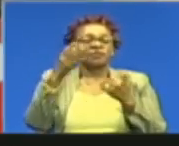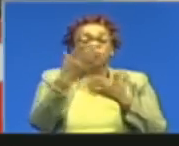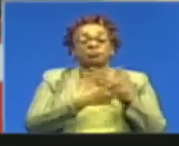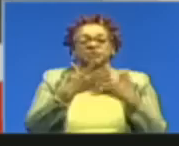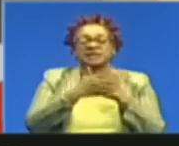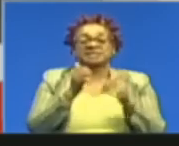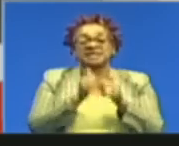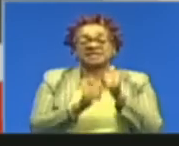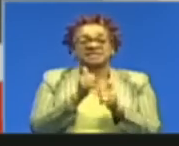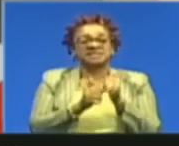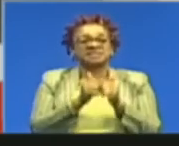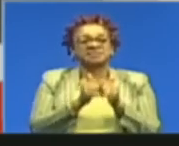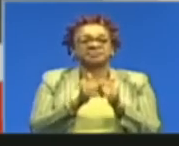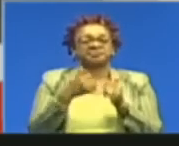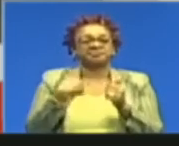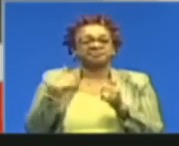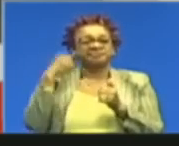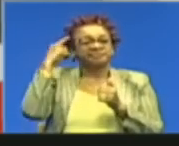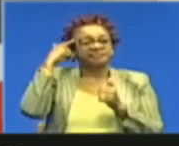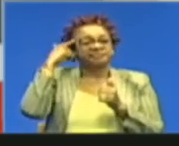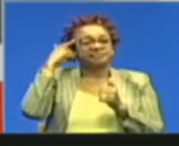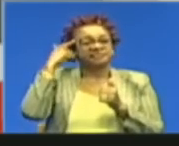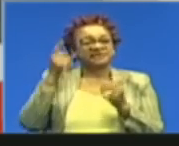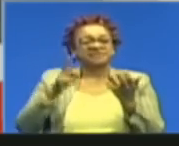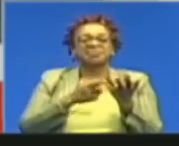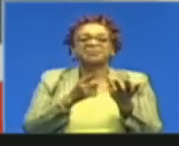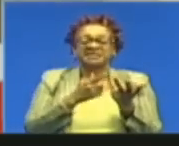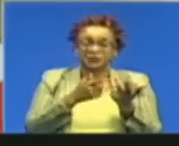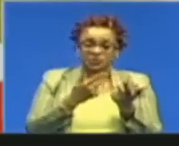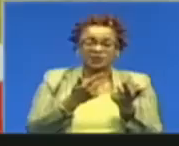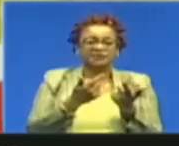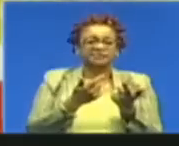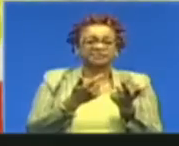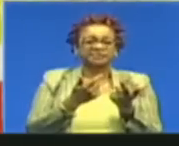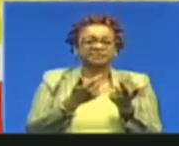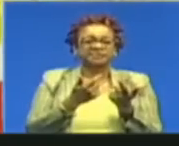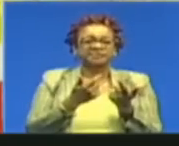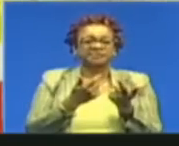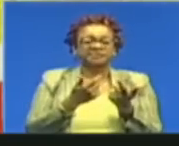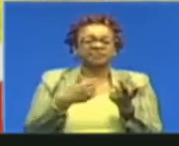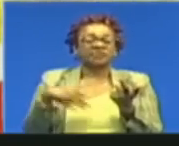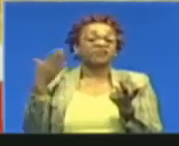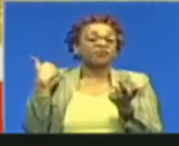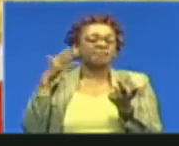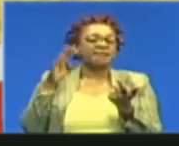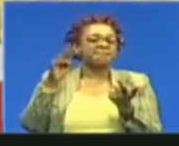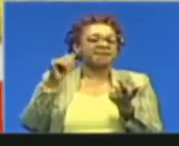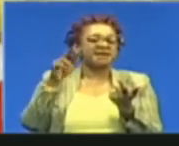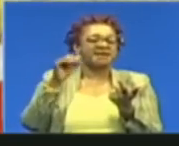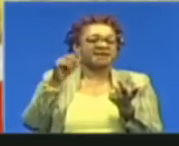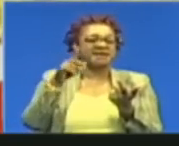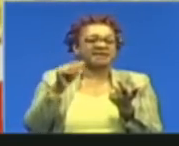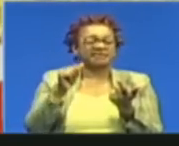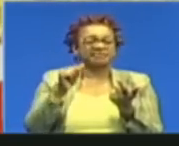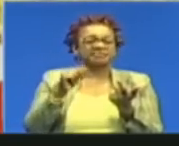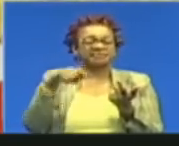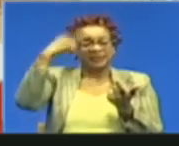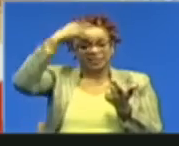science, and I think it is Mathematical Olympiad that has brought me thus far. The former Maranda High School graduate scored an A